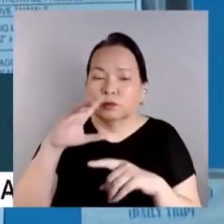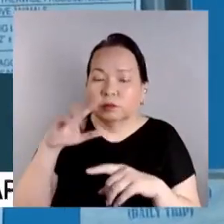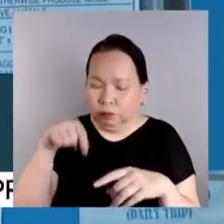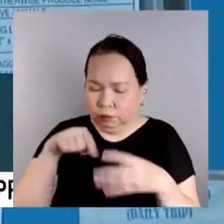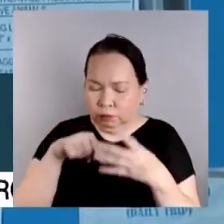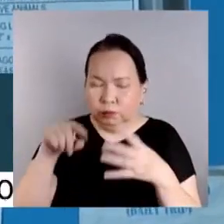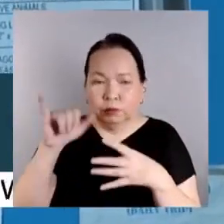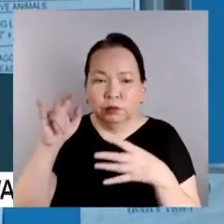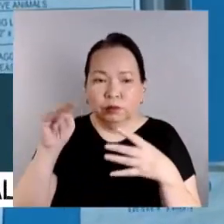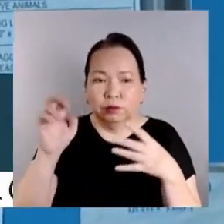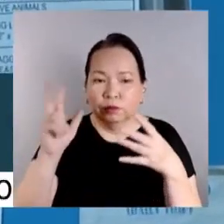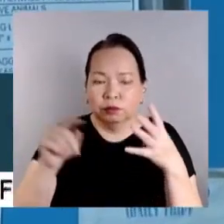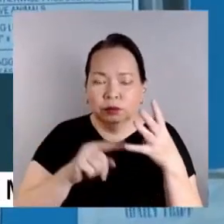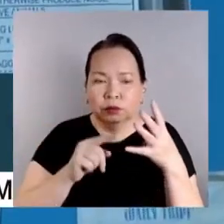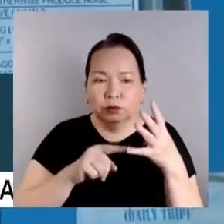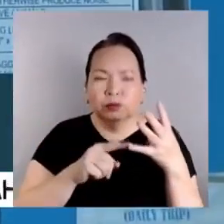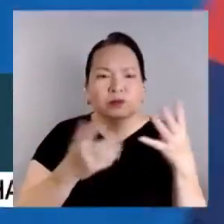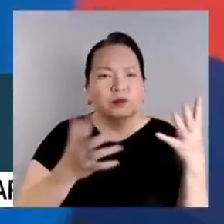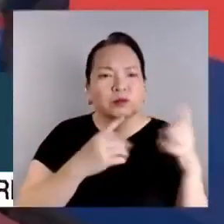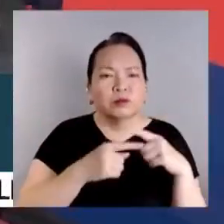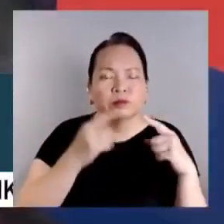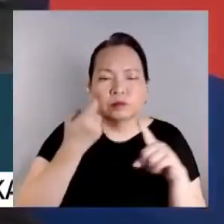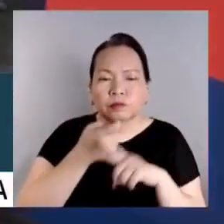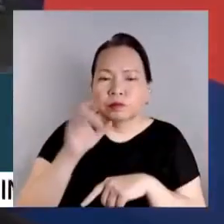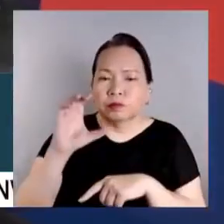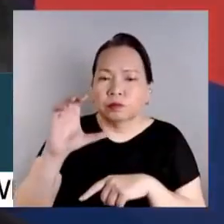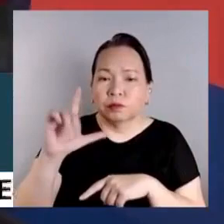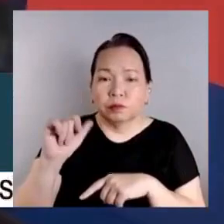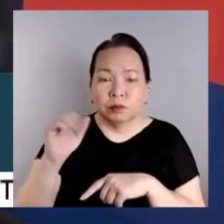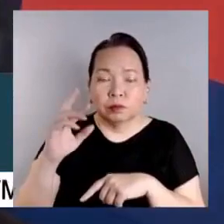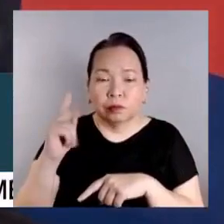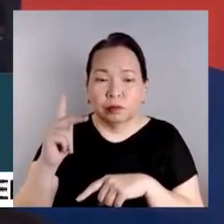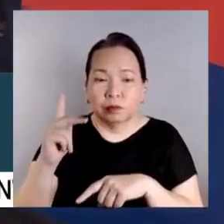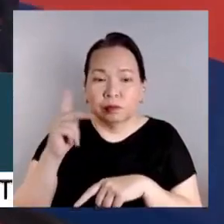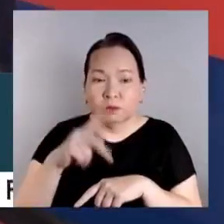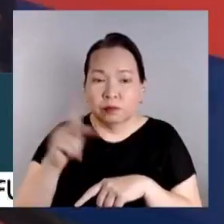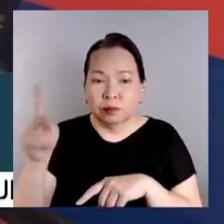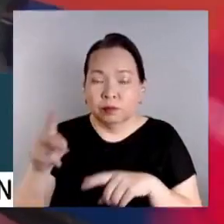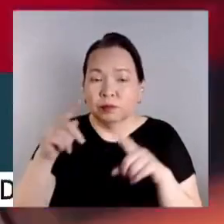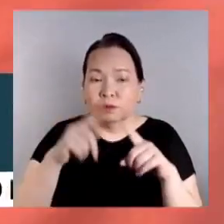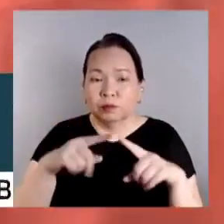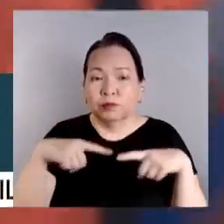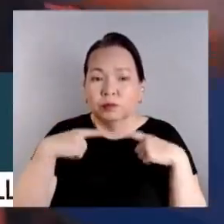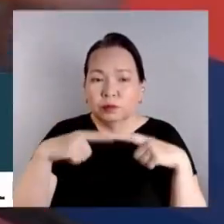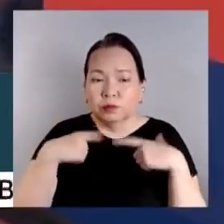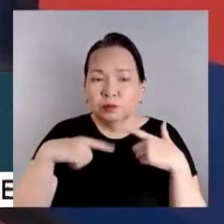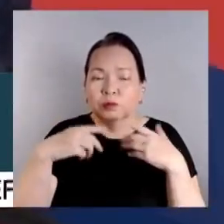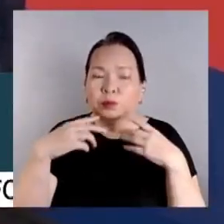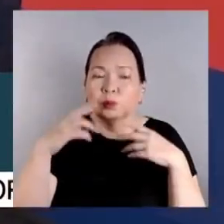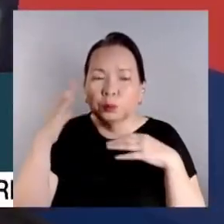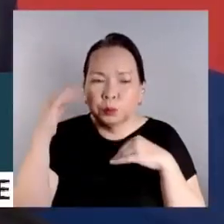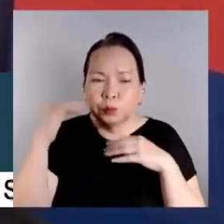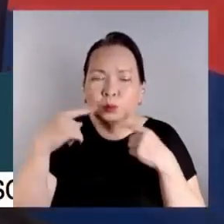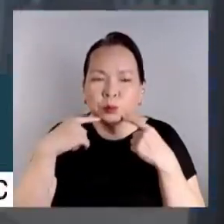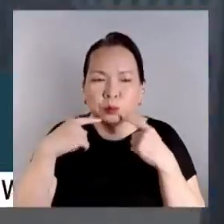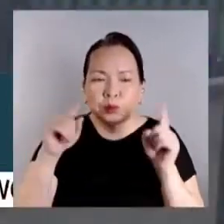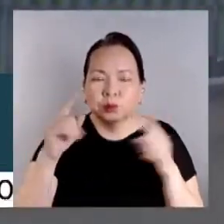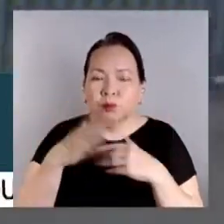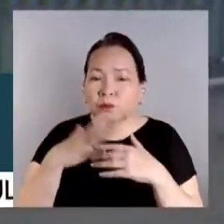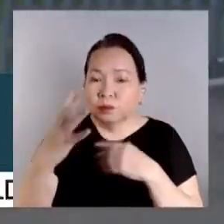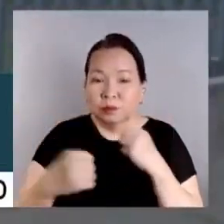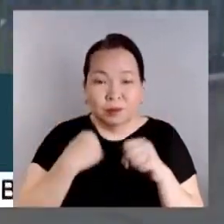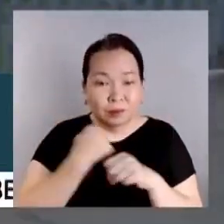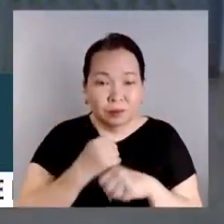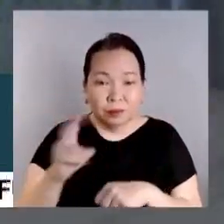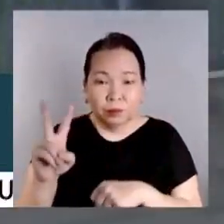Clark, Pampanga to Calamba in Laguna, and it is expected to be fully operational by 2028 or after 5 years. And by that time,